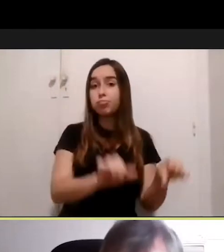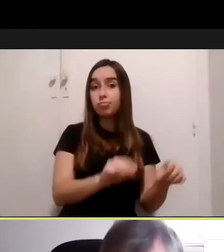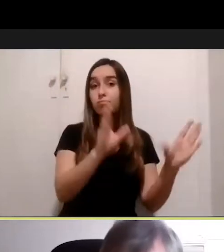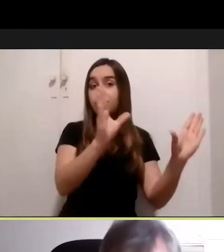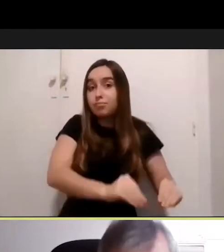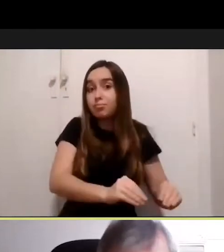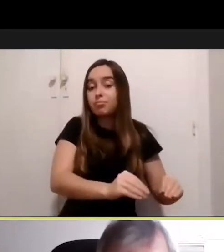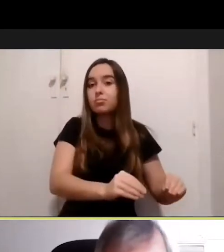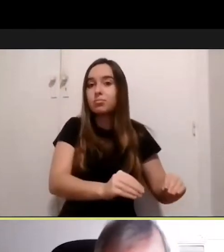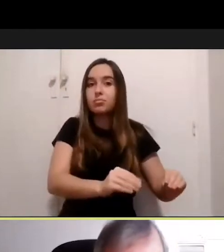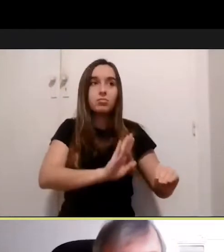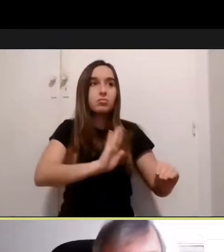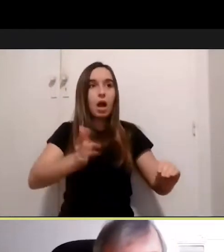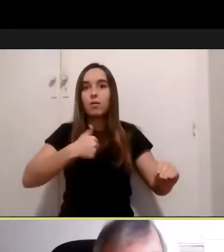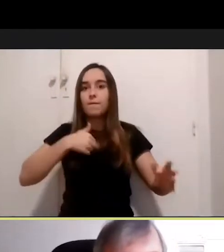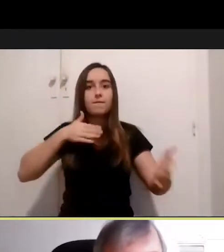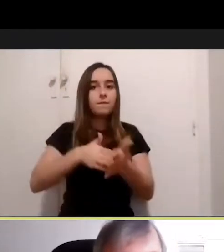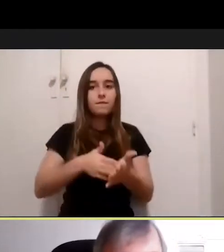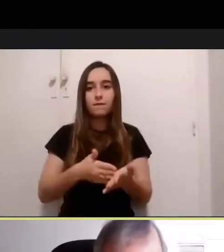you're stuck.